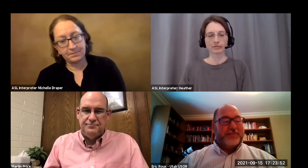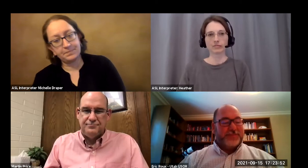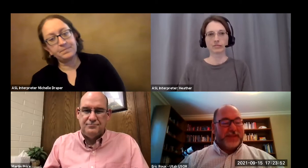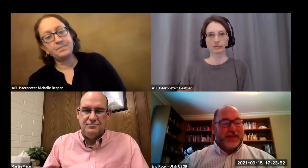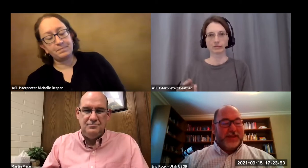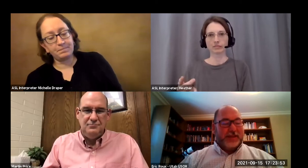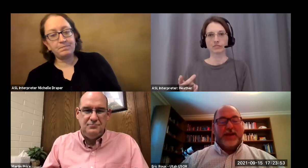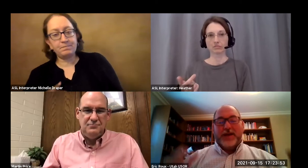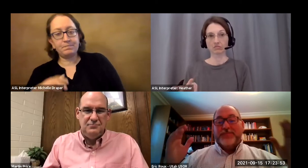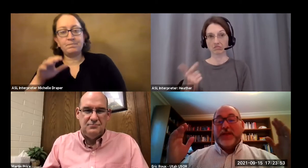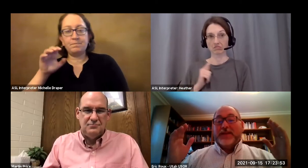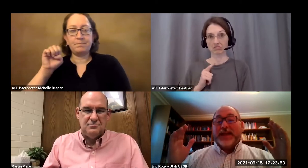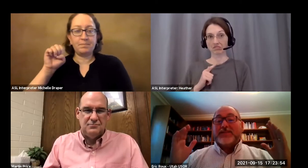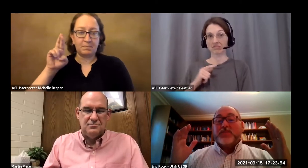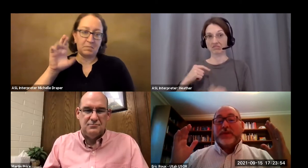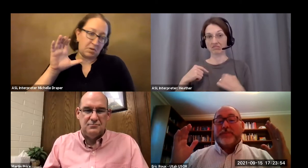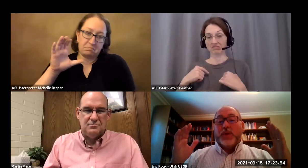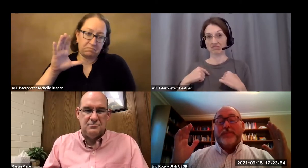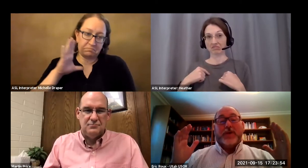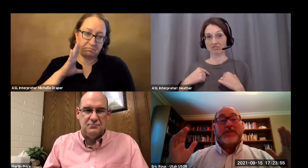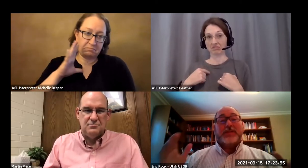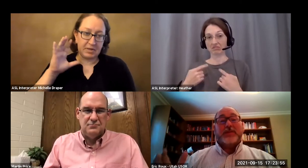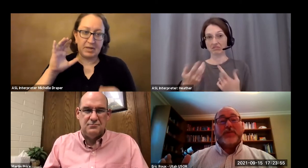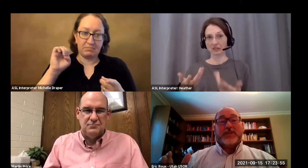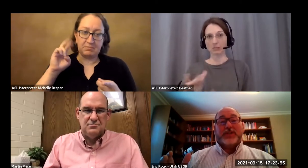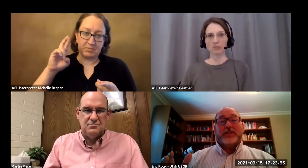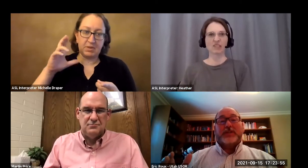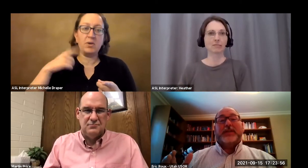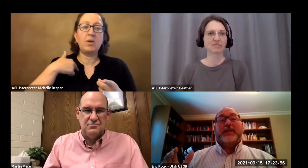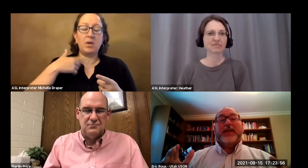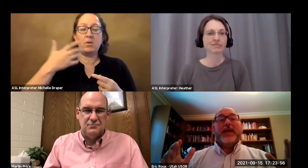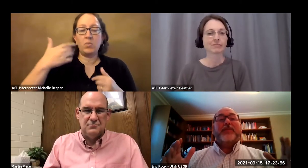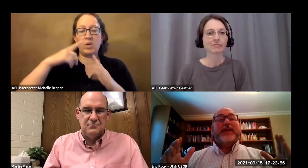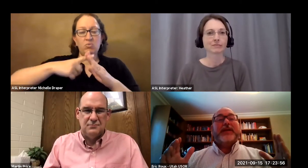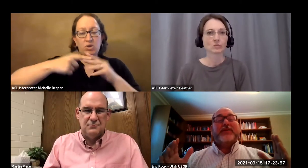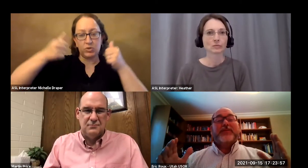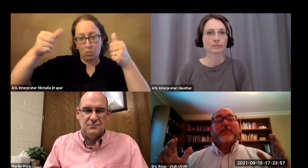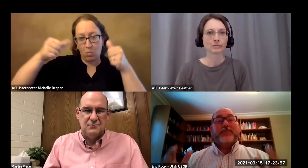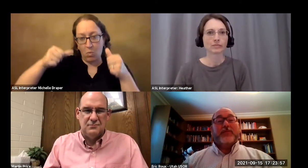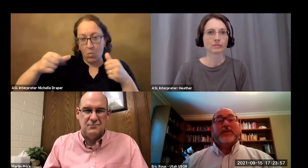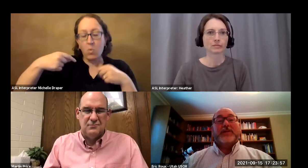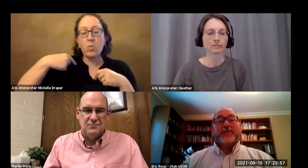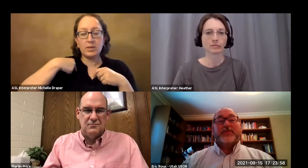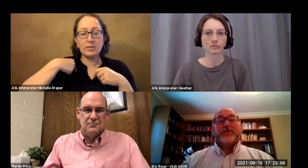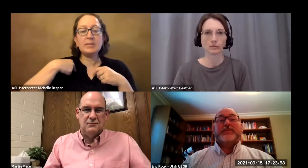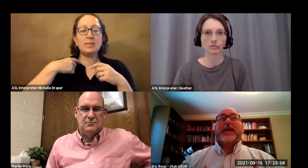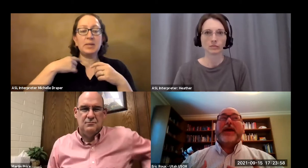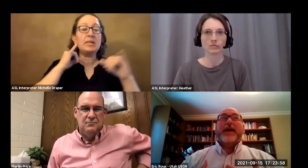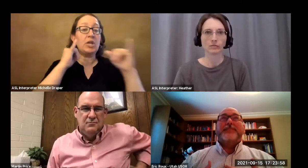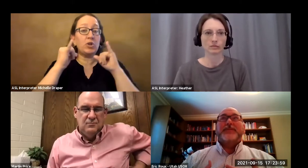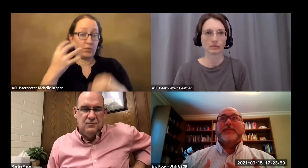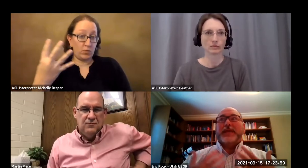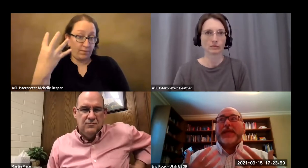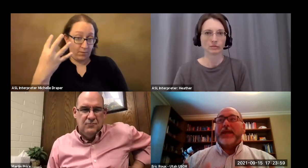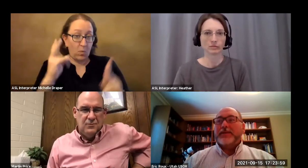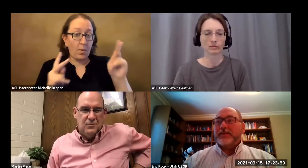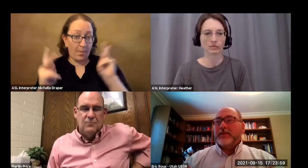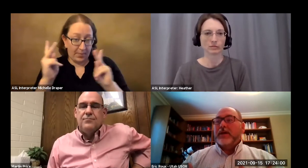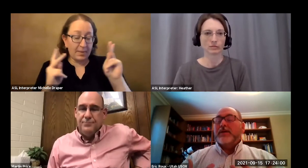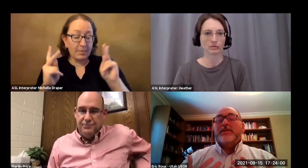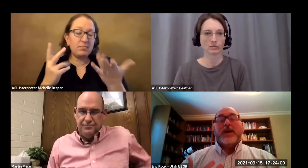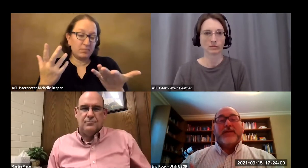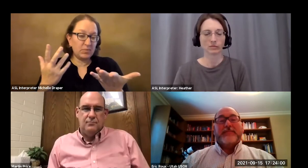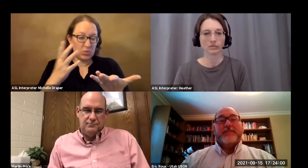applications? Yes, we posted it originally and we interviewed 4 individuals. To be